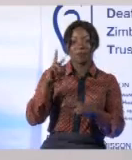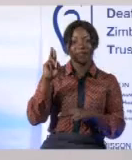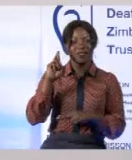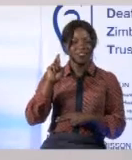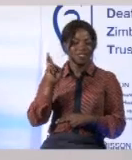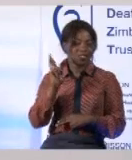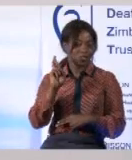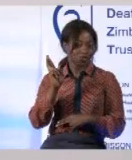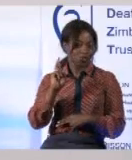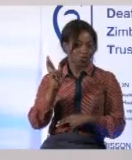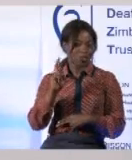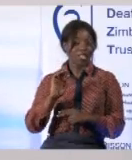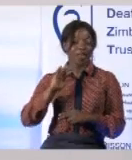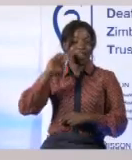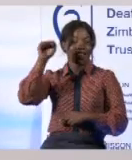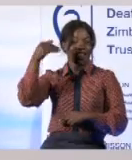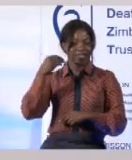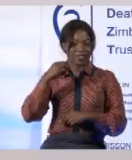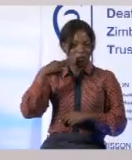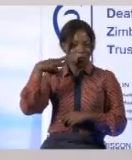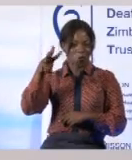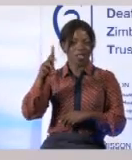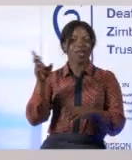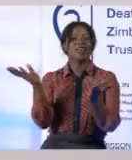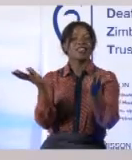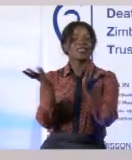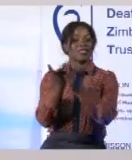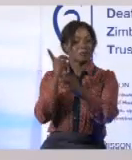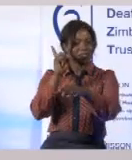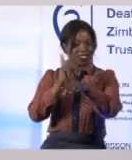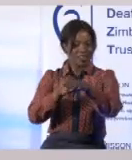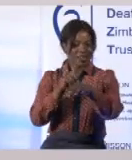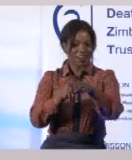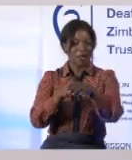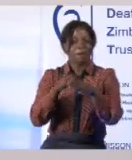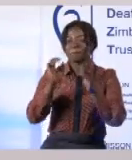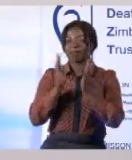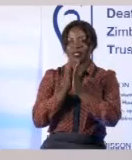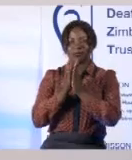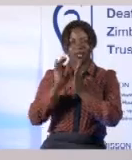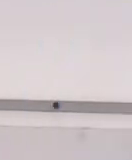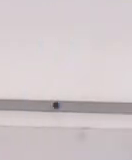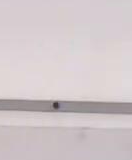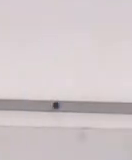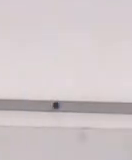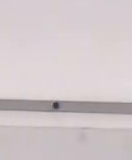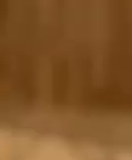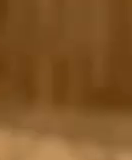Naraunda Makawa. We are back next week, same time. Stay safe and goodbye.